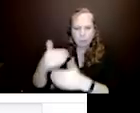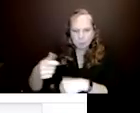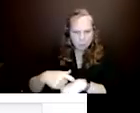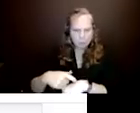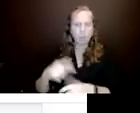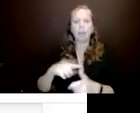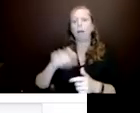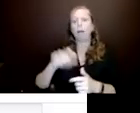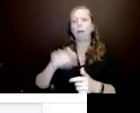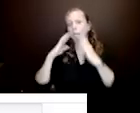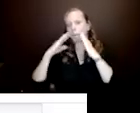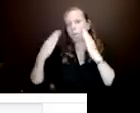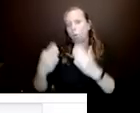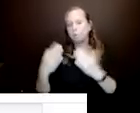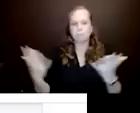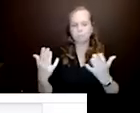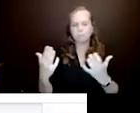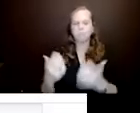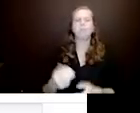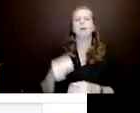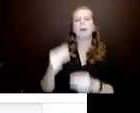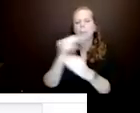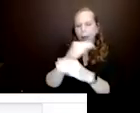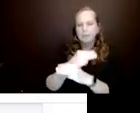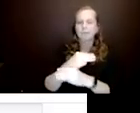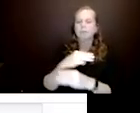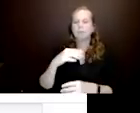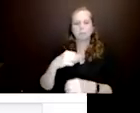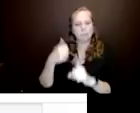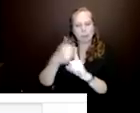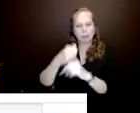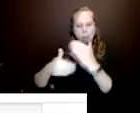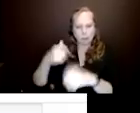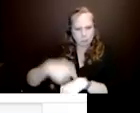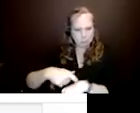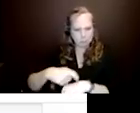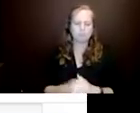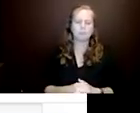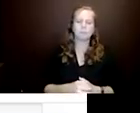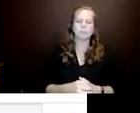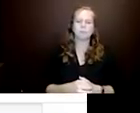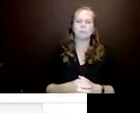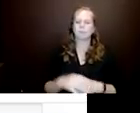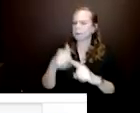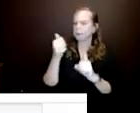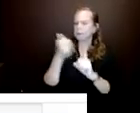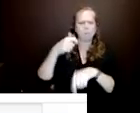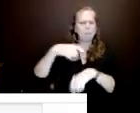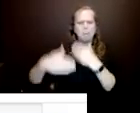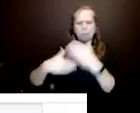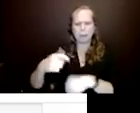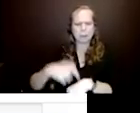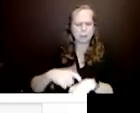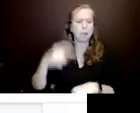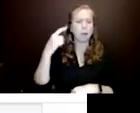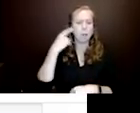on math in their asynchronous time. So in the asynchronous lessons, you know, that are coming to them for them to